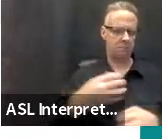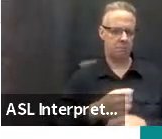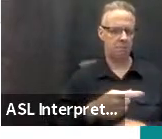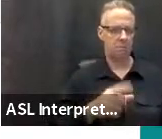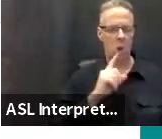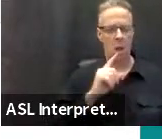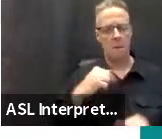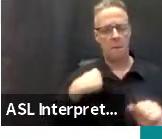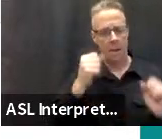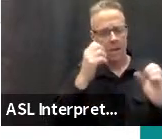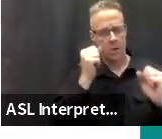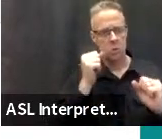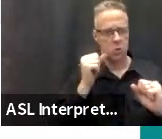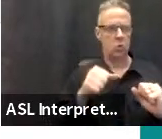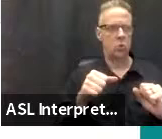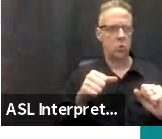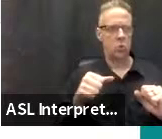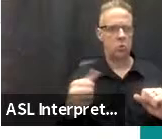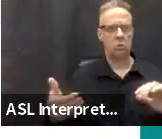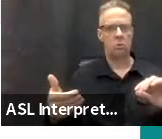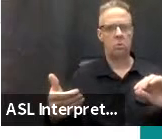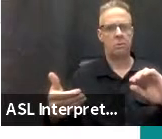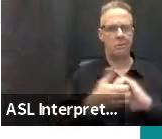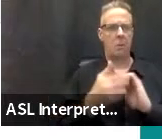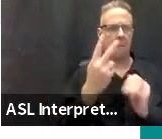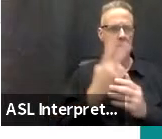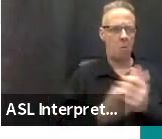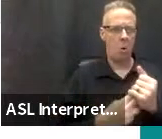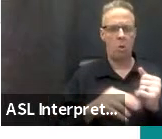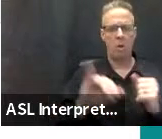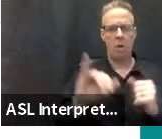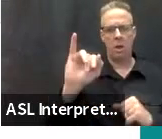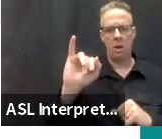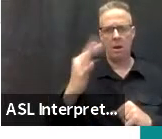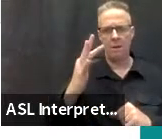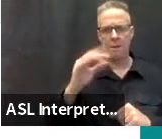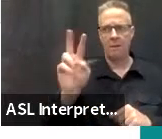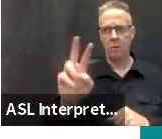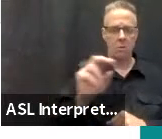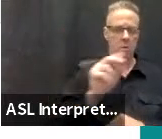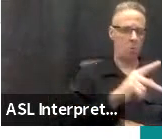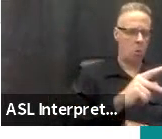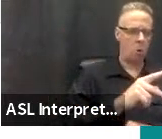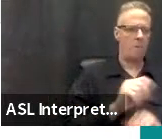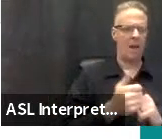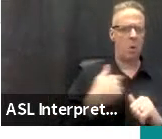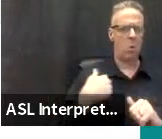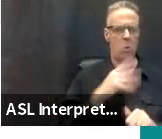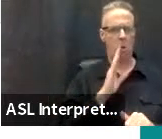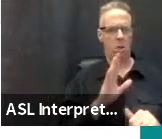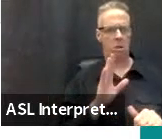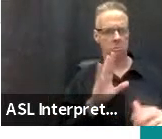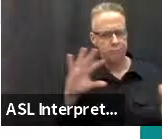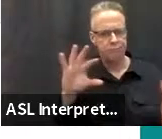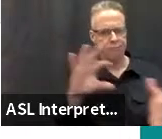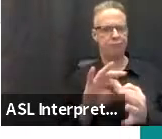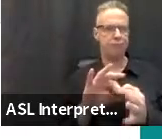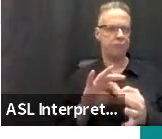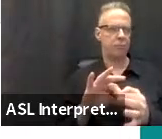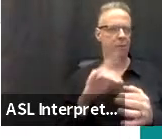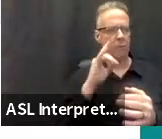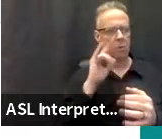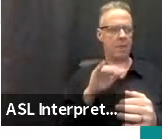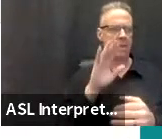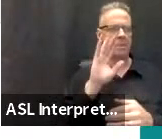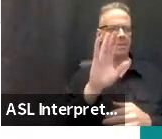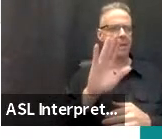to bridge both sides of I-5. But how do we connect that to the main kind of